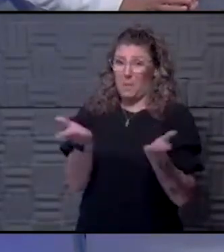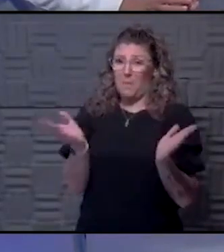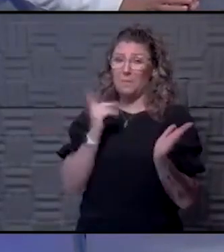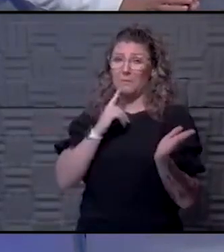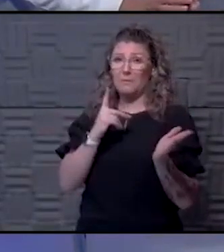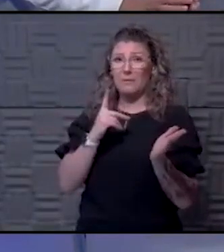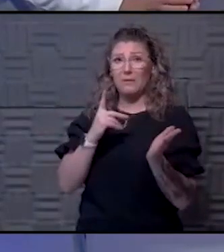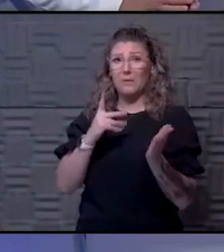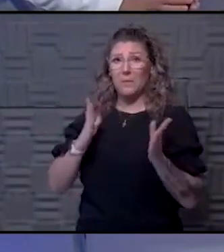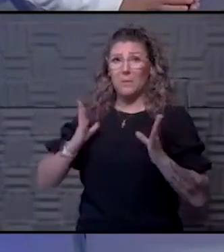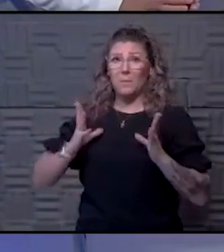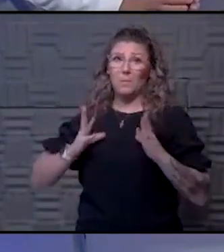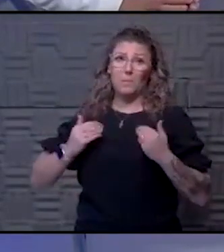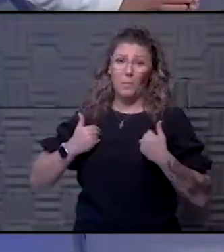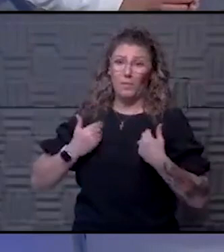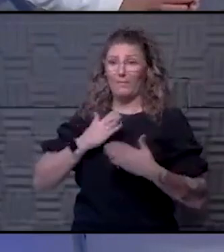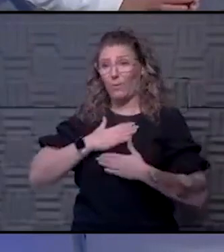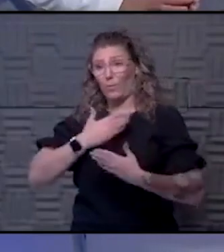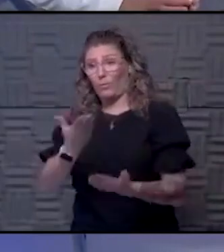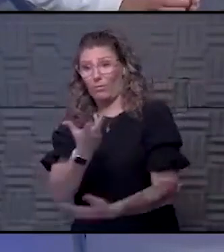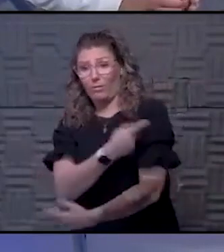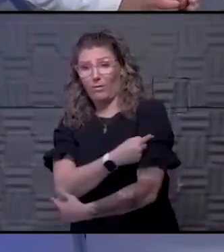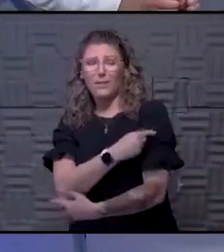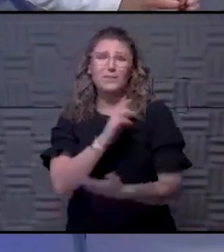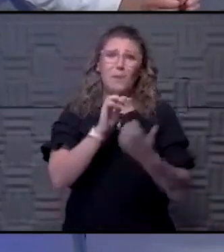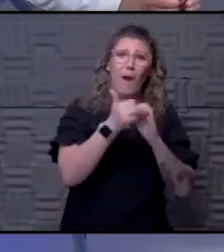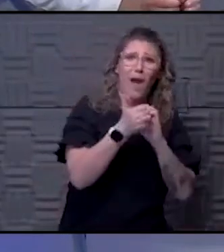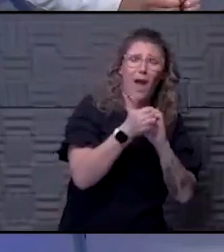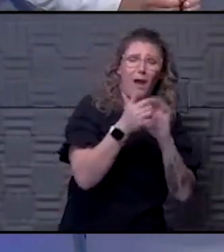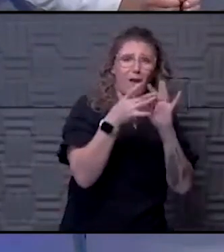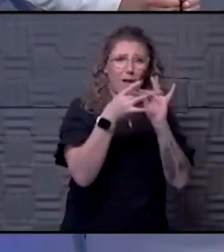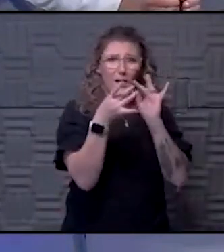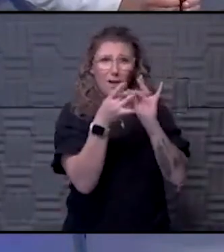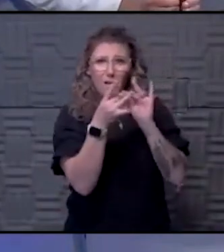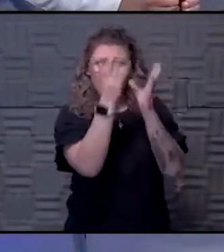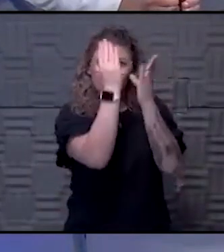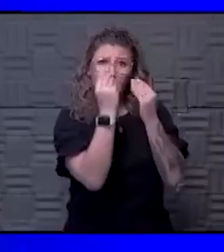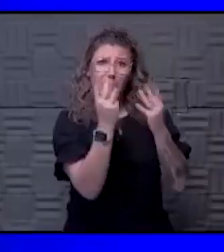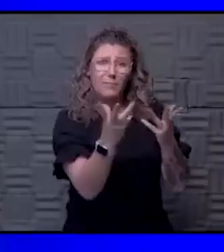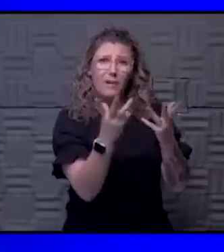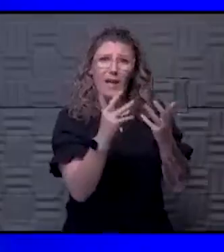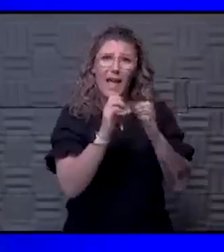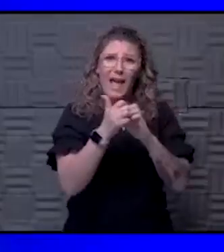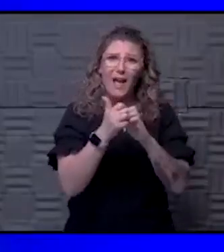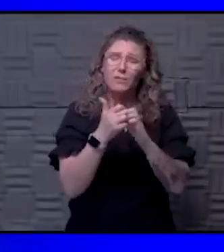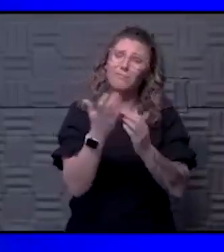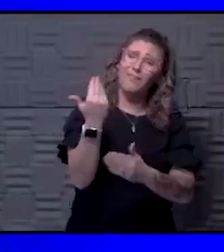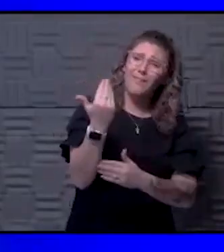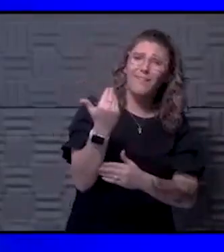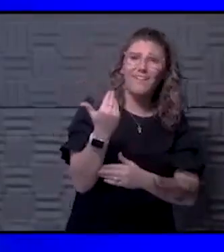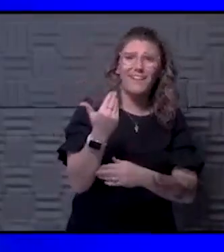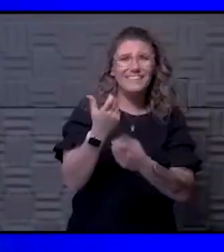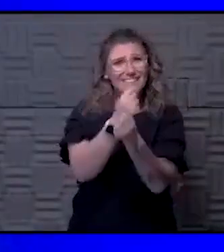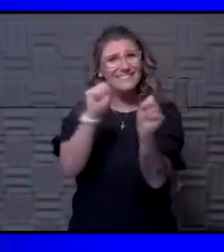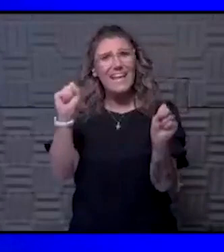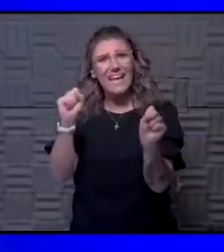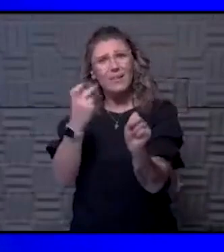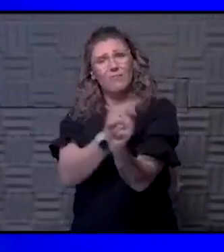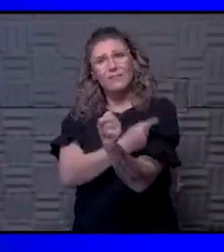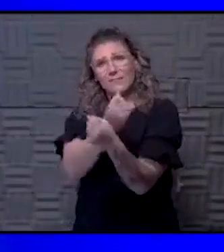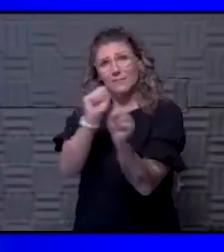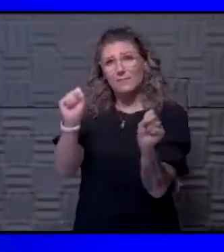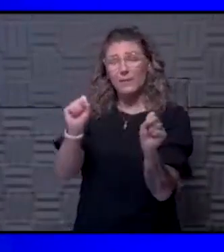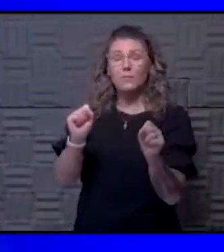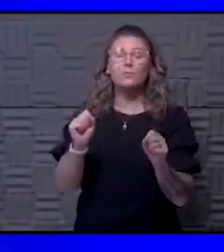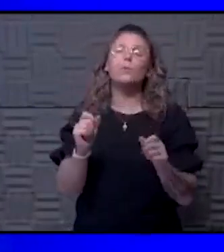message out that we want to have people come get the doses and it's safe to do it? So one of the major strategies that